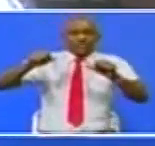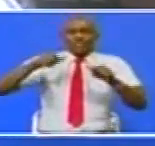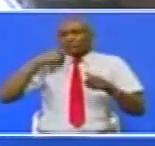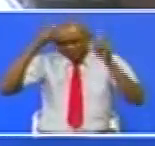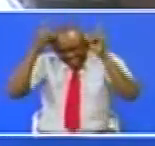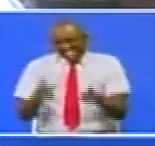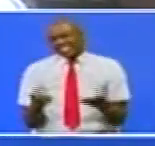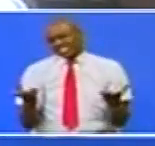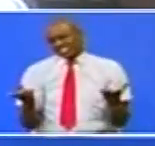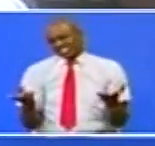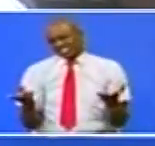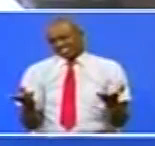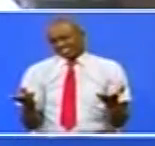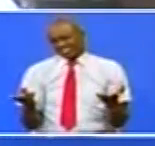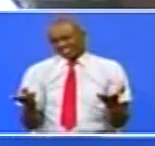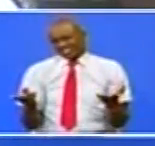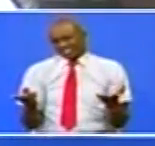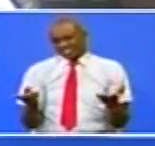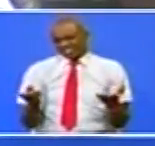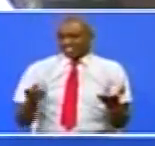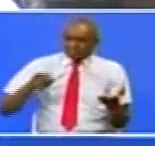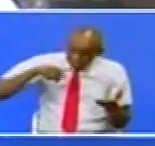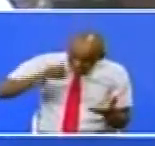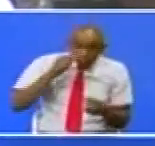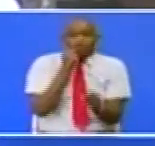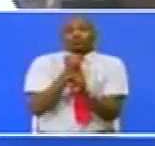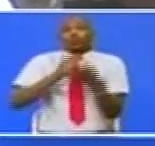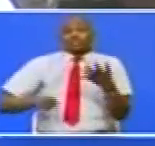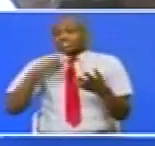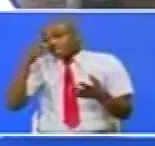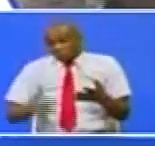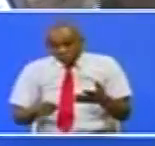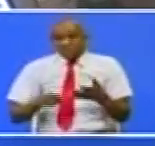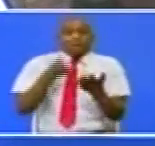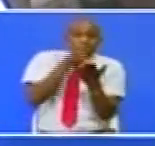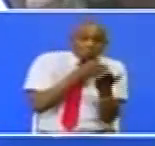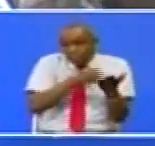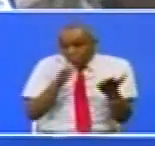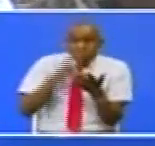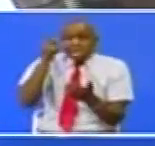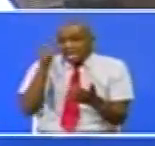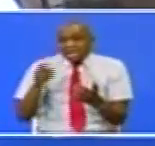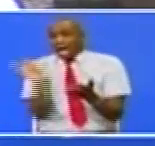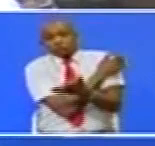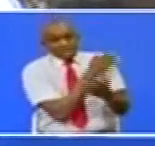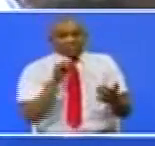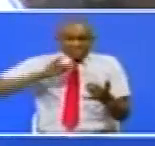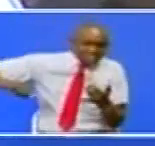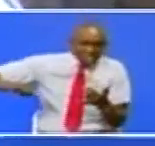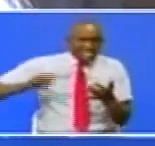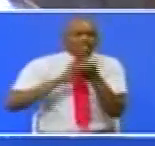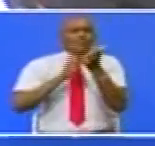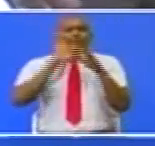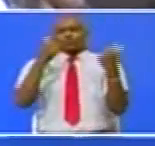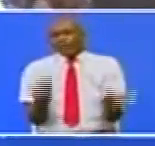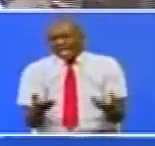make decisions and to do what he's calling a drastic surgery at NEC based on